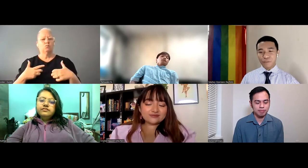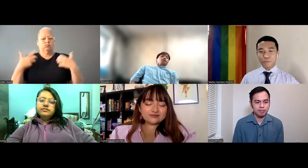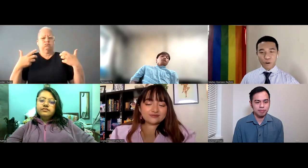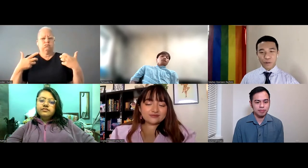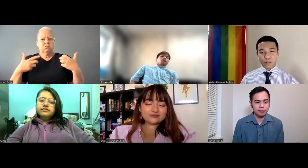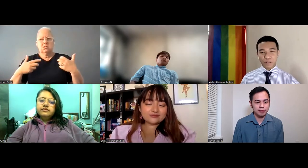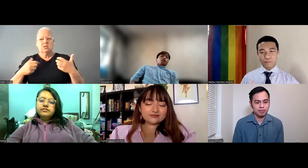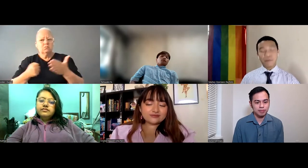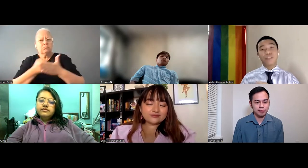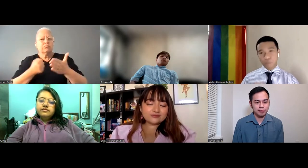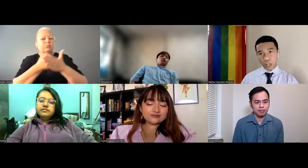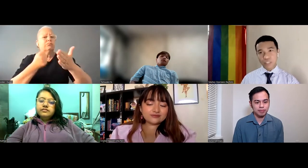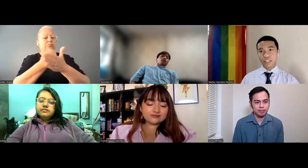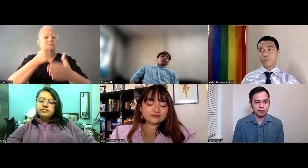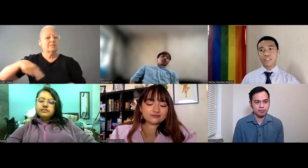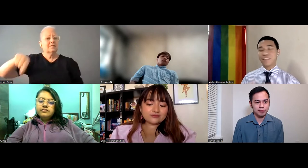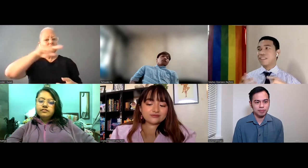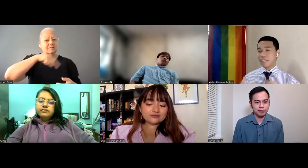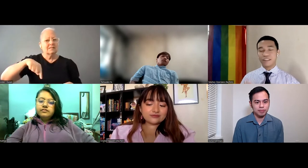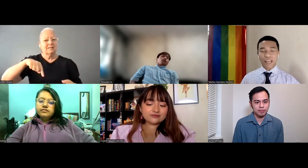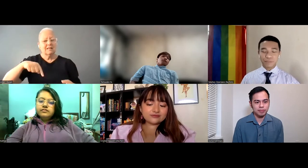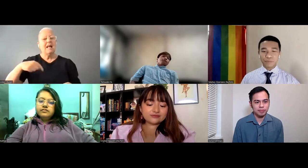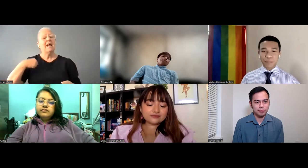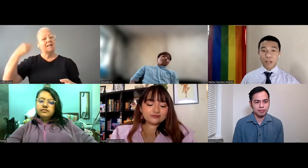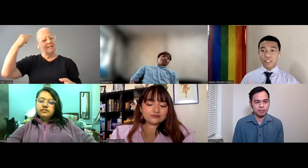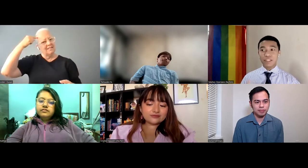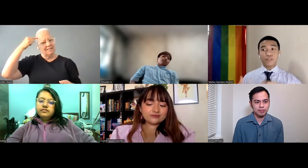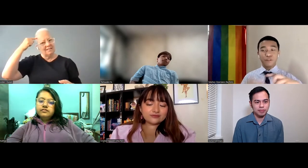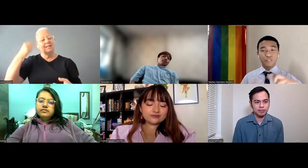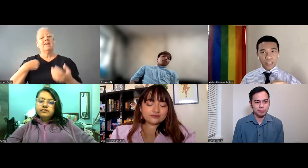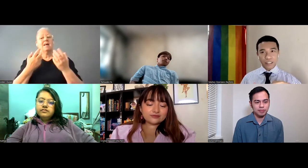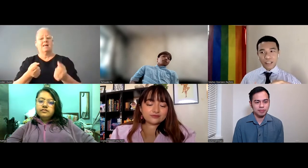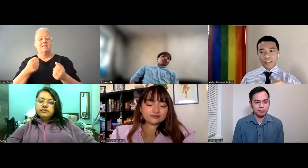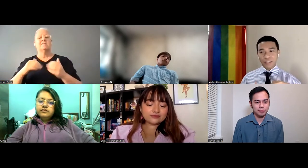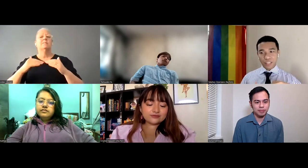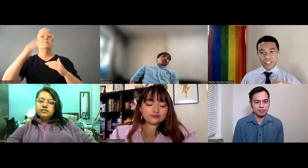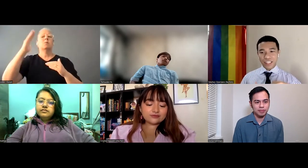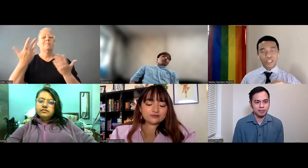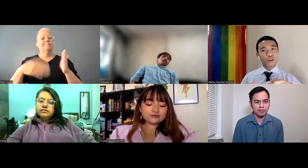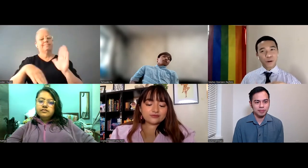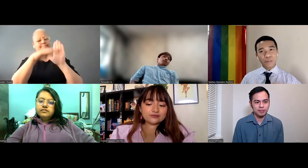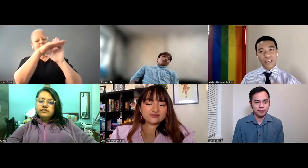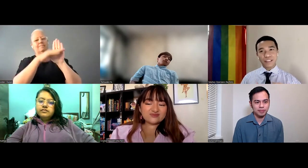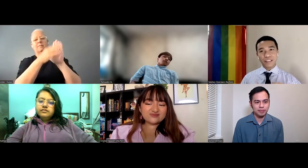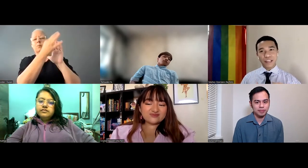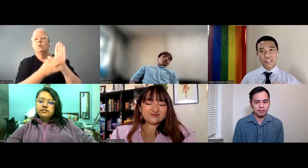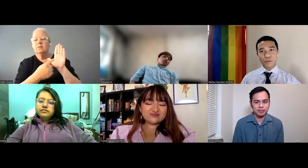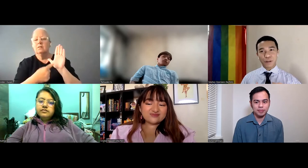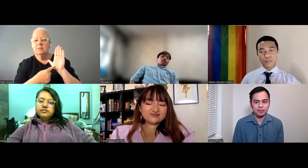have more better policies, because I think that policies that reflect the norm